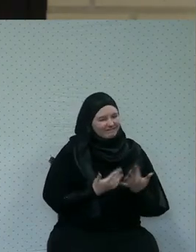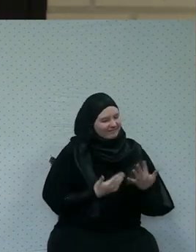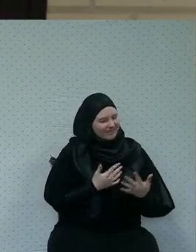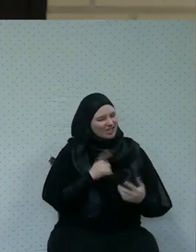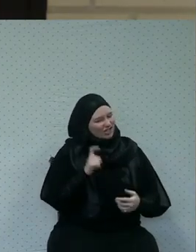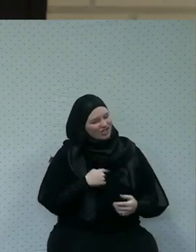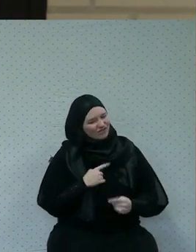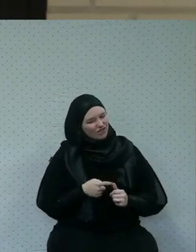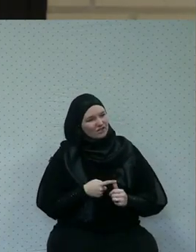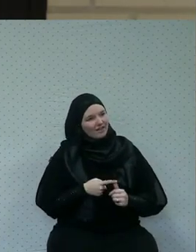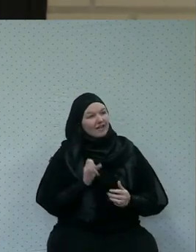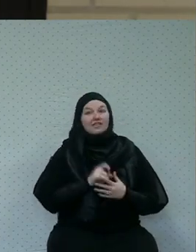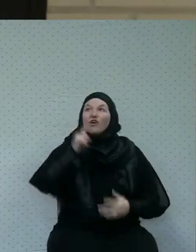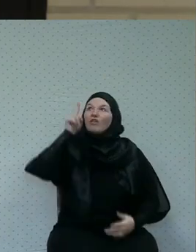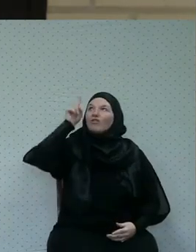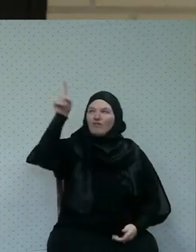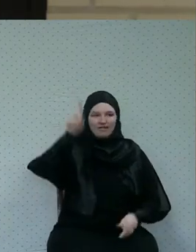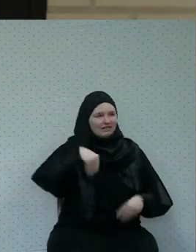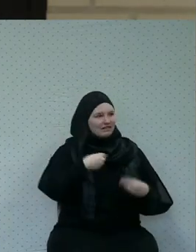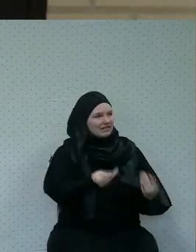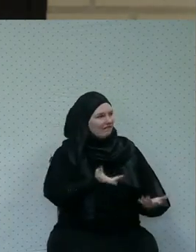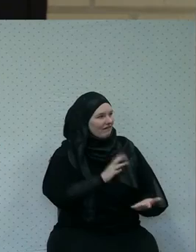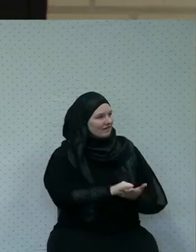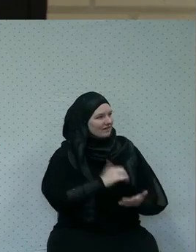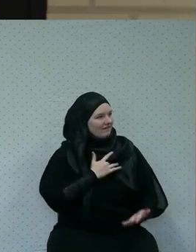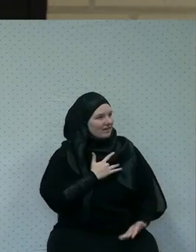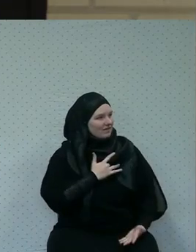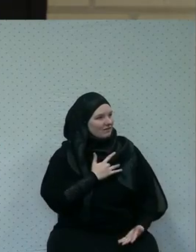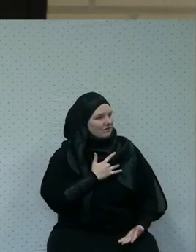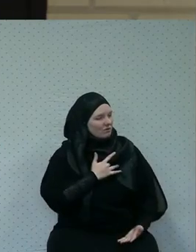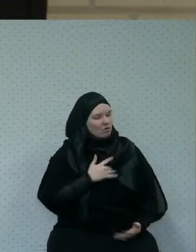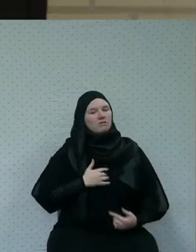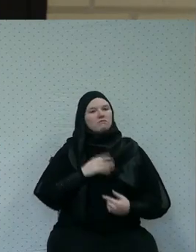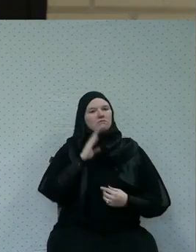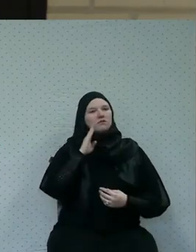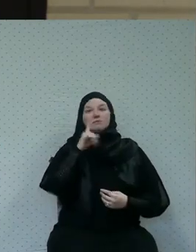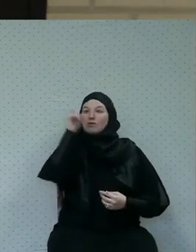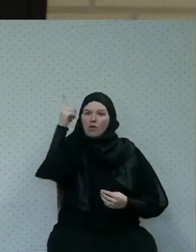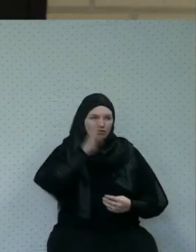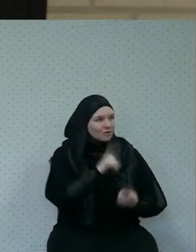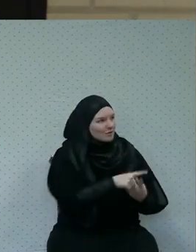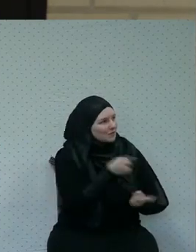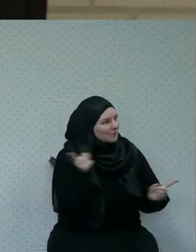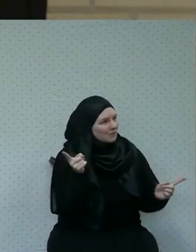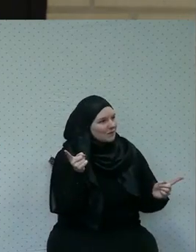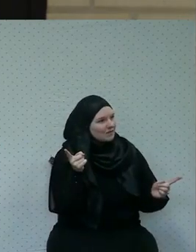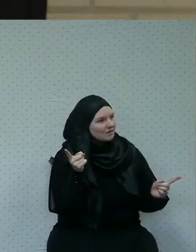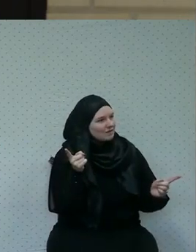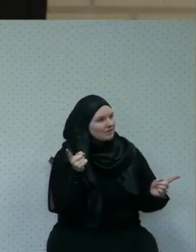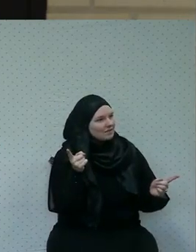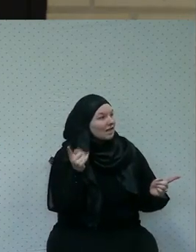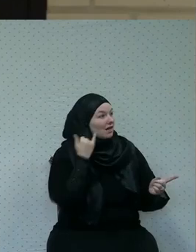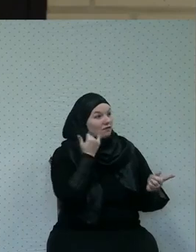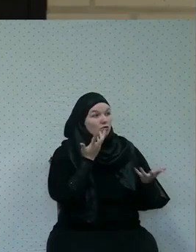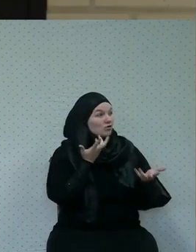giving us this signal so that we pay attention. It's Allah talking to us. If we don't want to